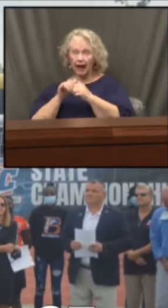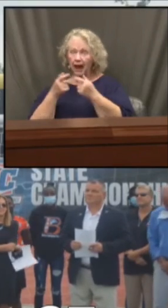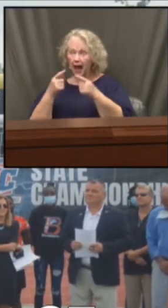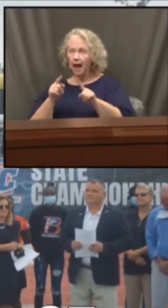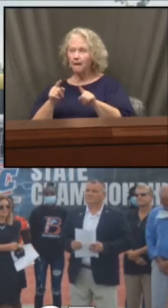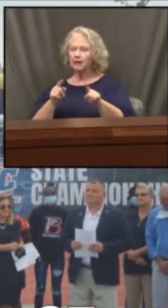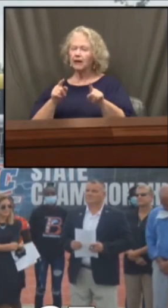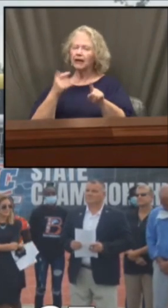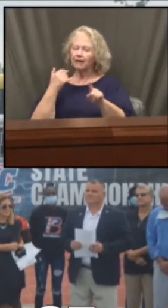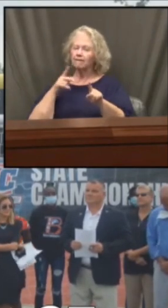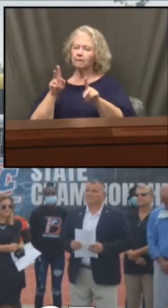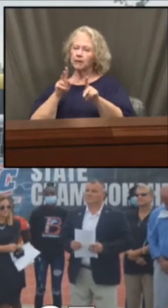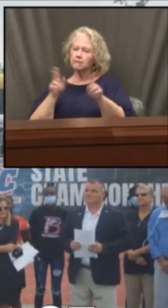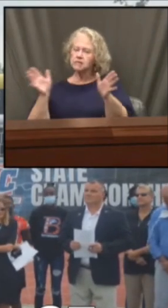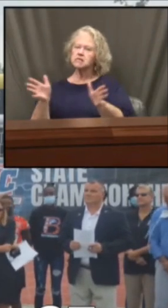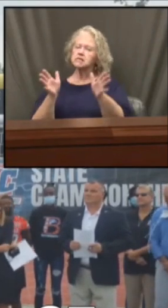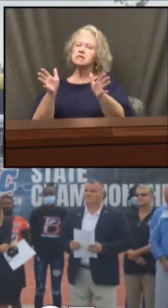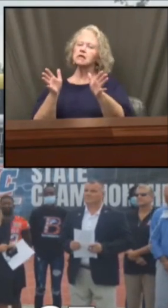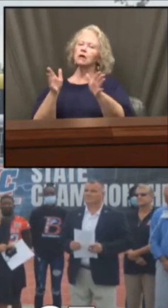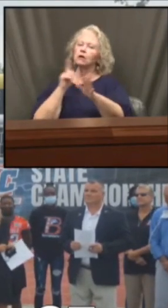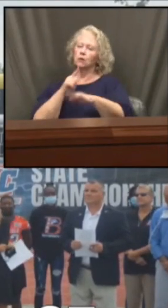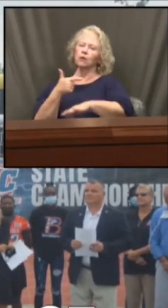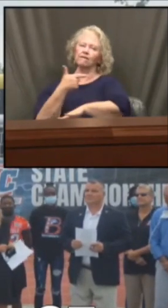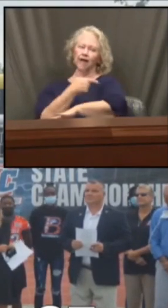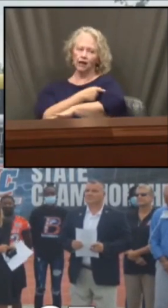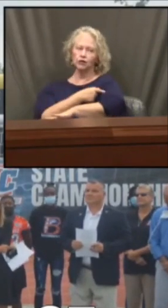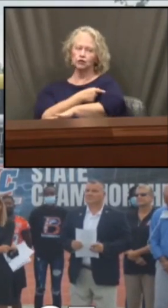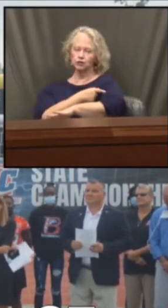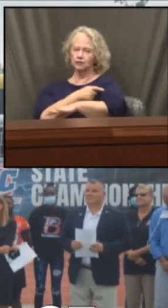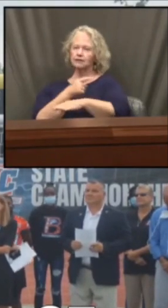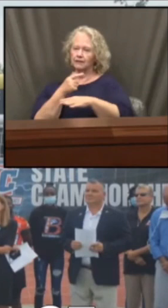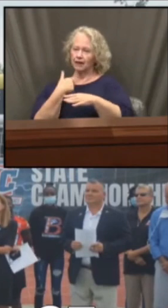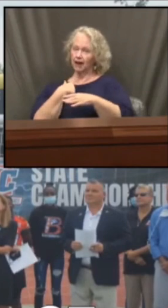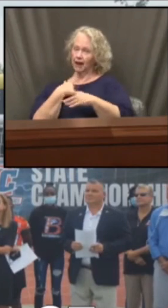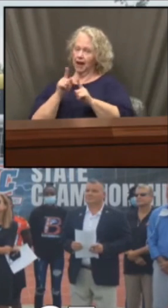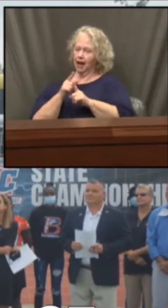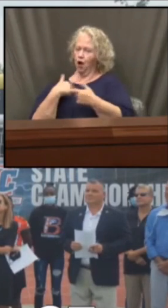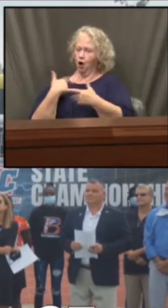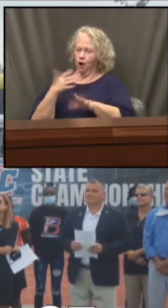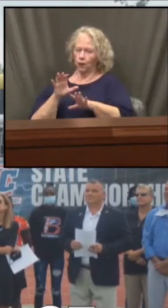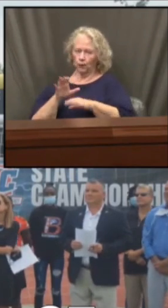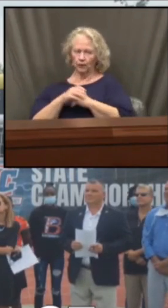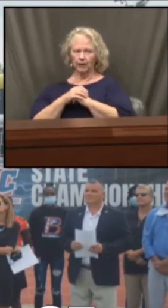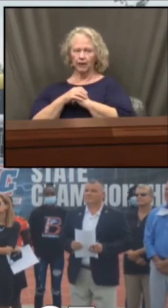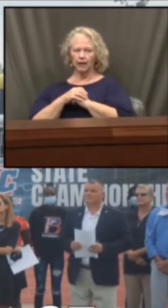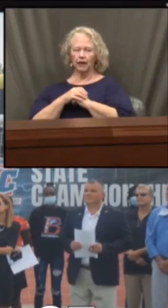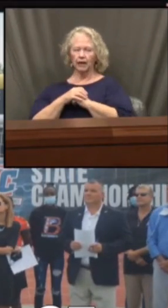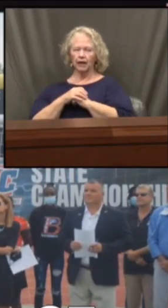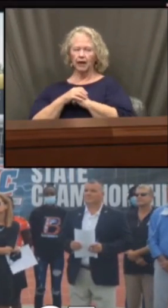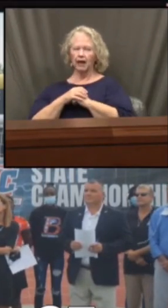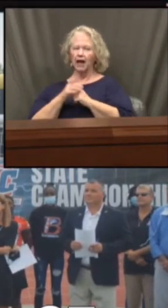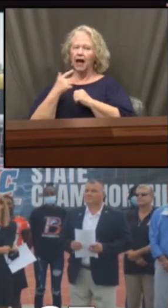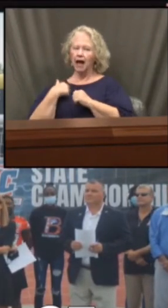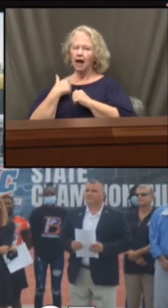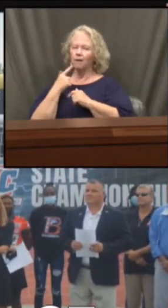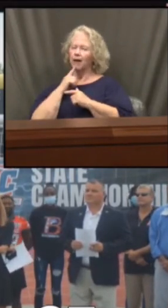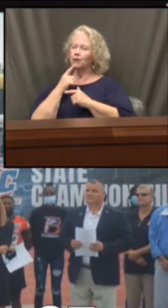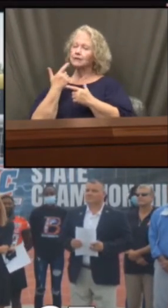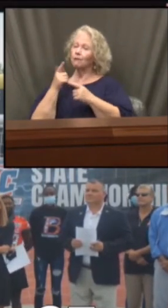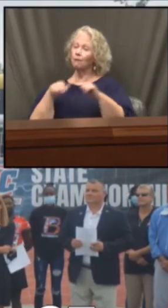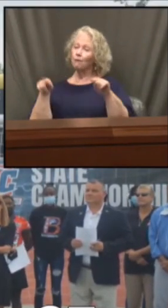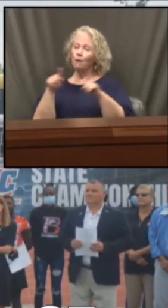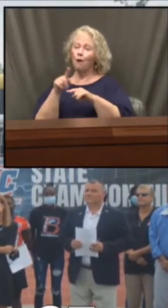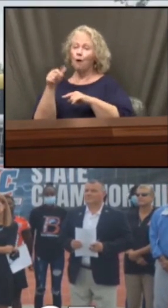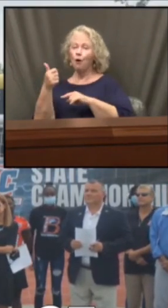is to take the initiative and get vaccinated if not done so already. Athletics are such a big part to many student athletes in the state,